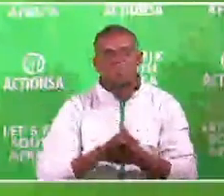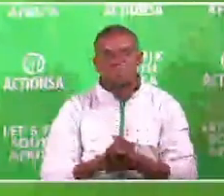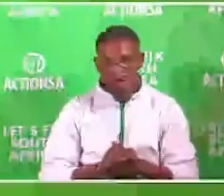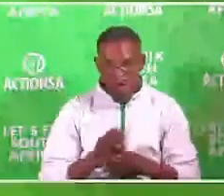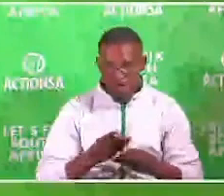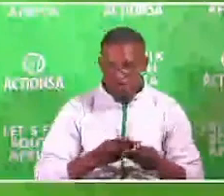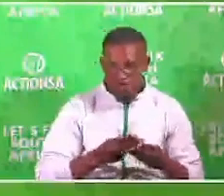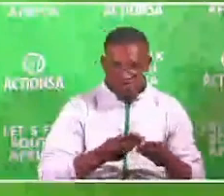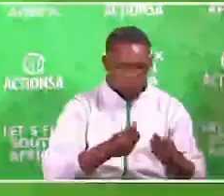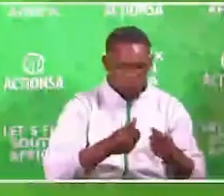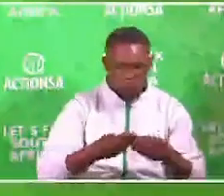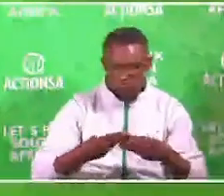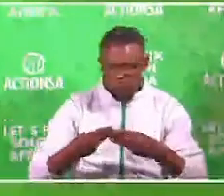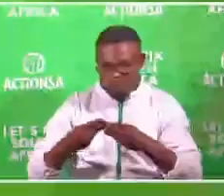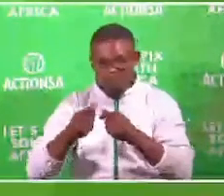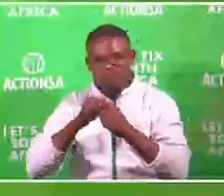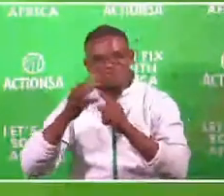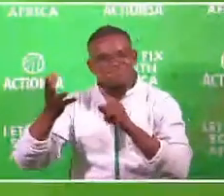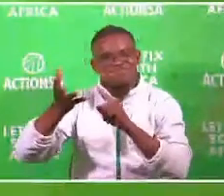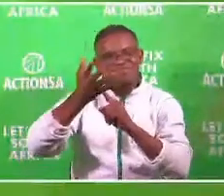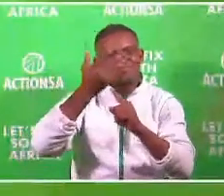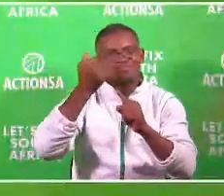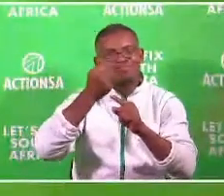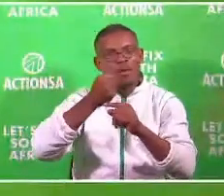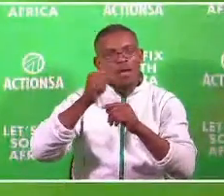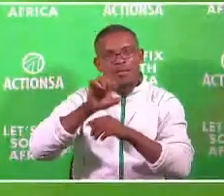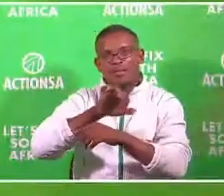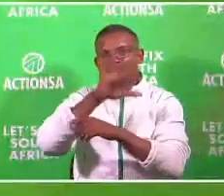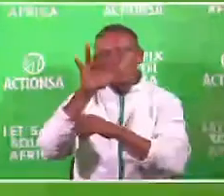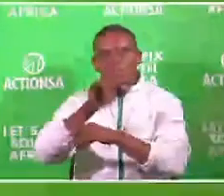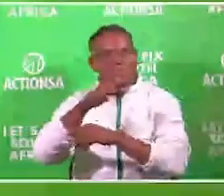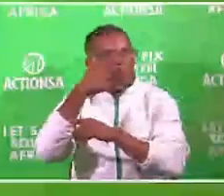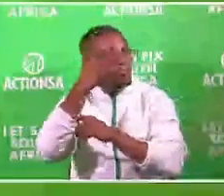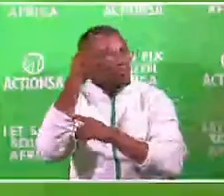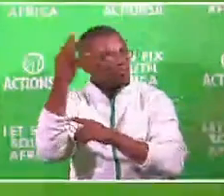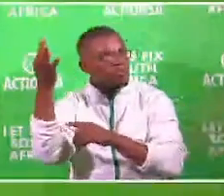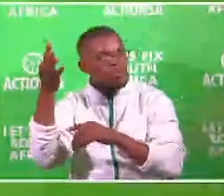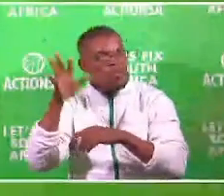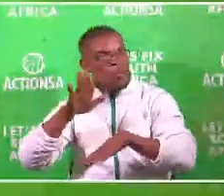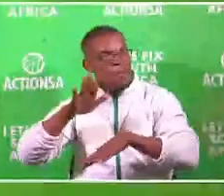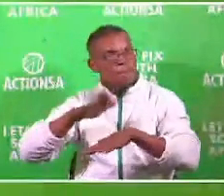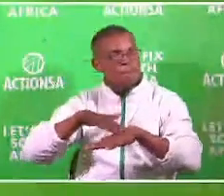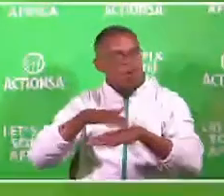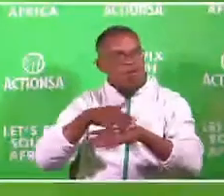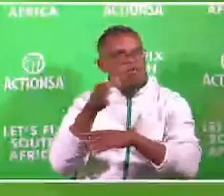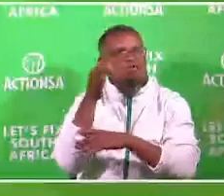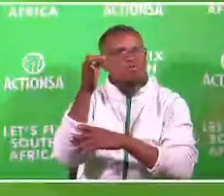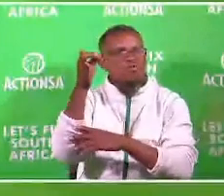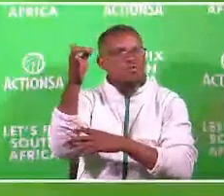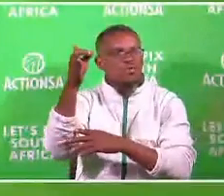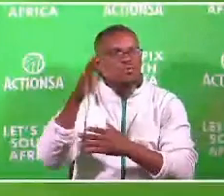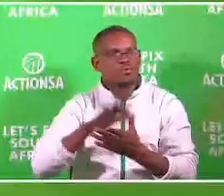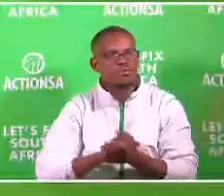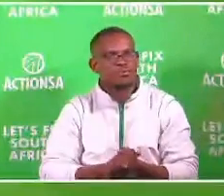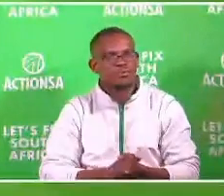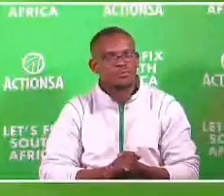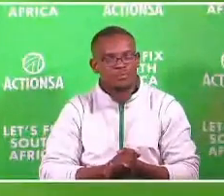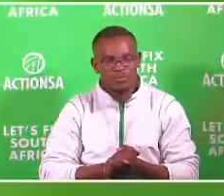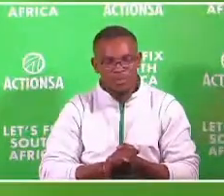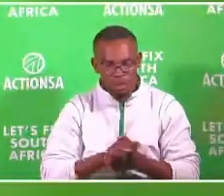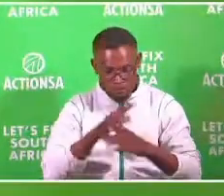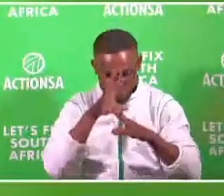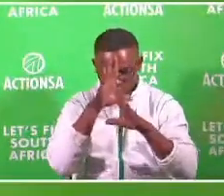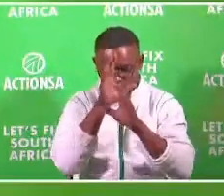Solutions that will help us achieve a South African dream of a more prosperous future. Our